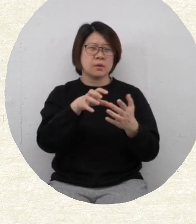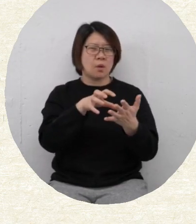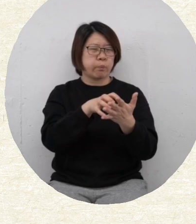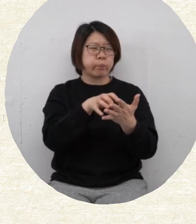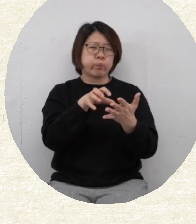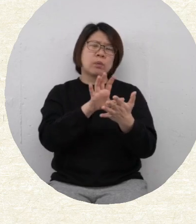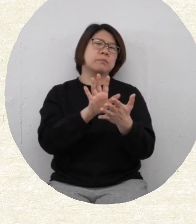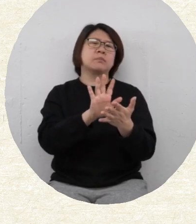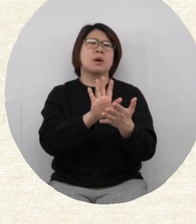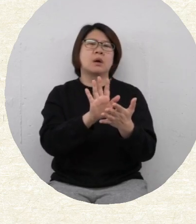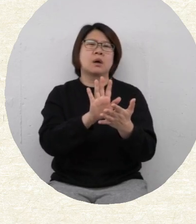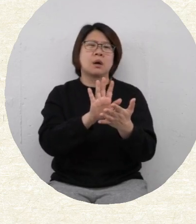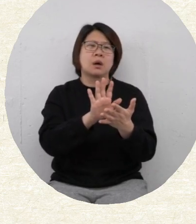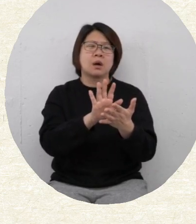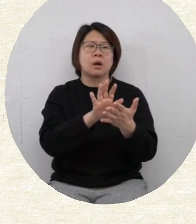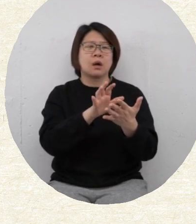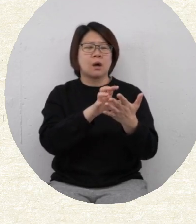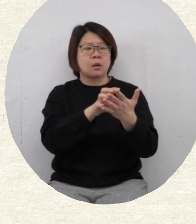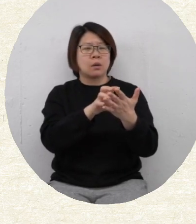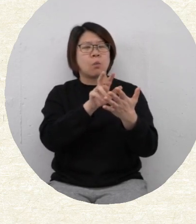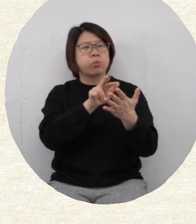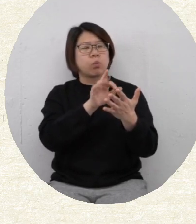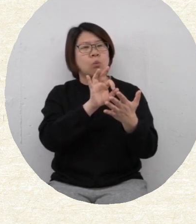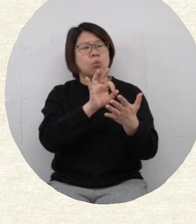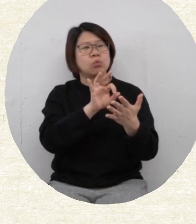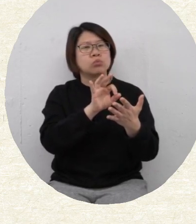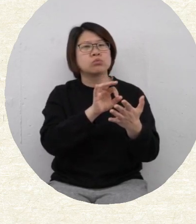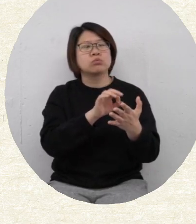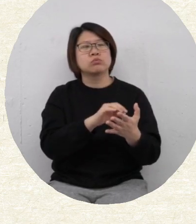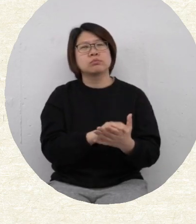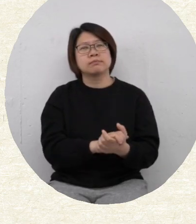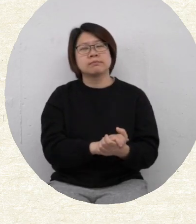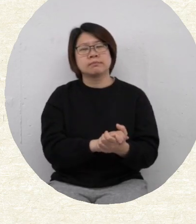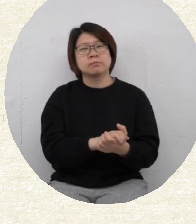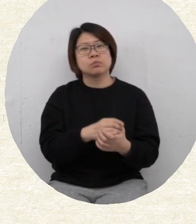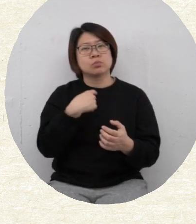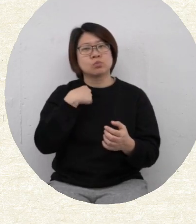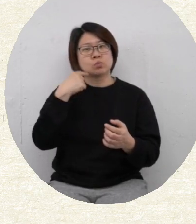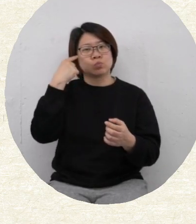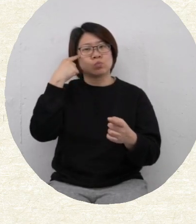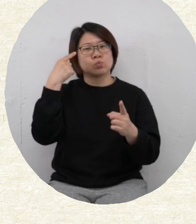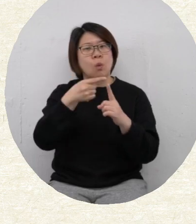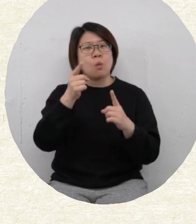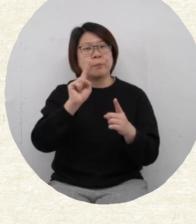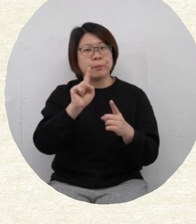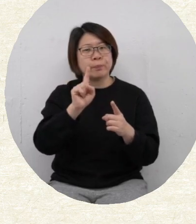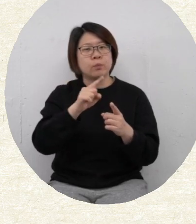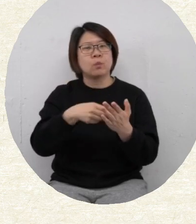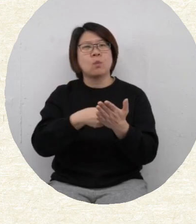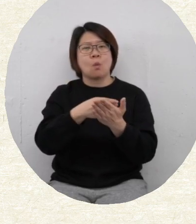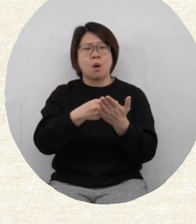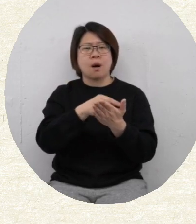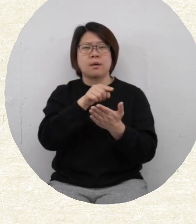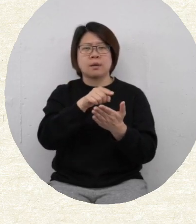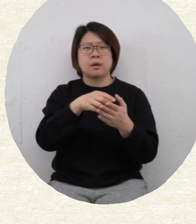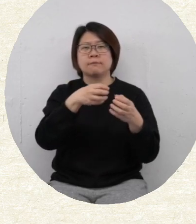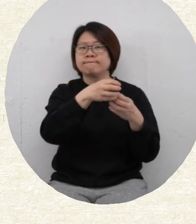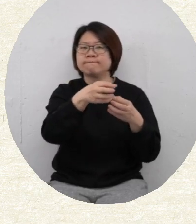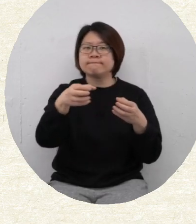in space. So, trying to create, adding colors and creating gradation, although it's very